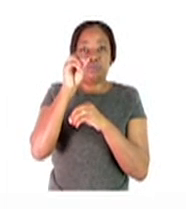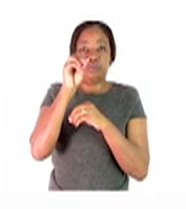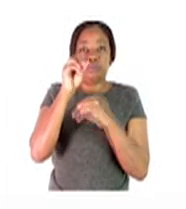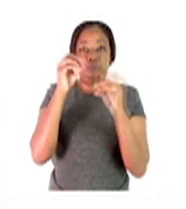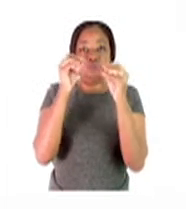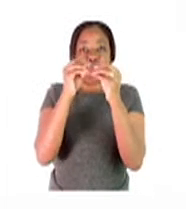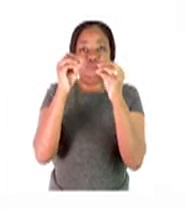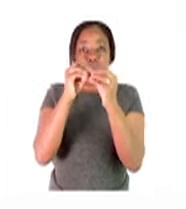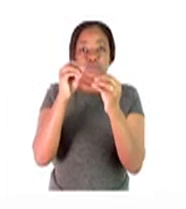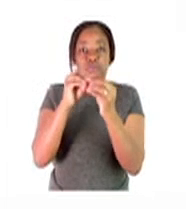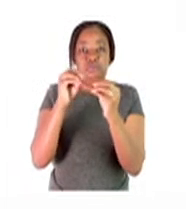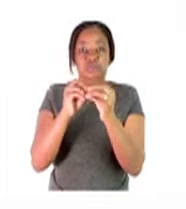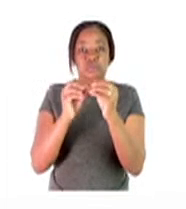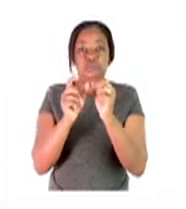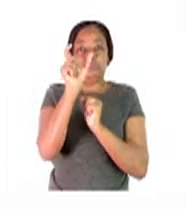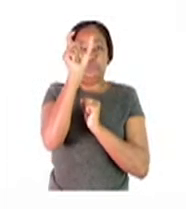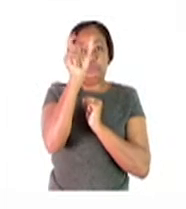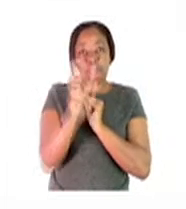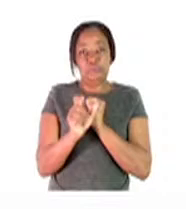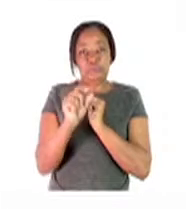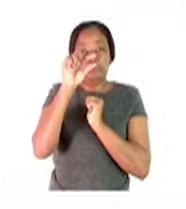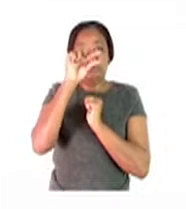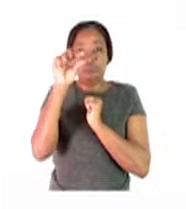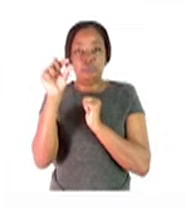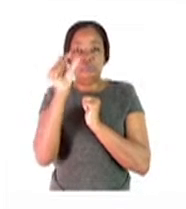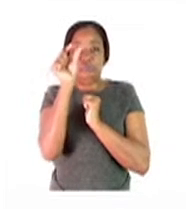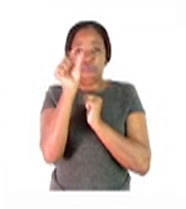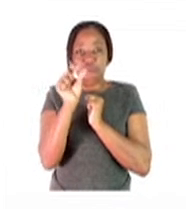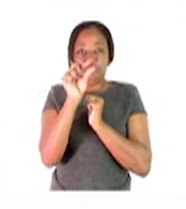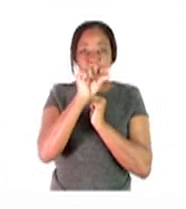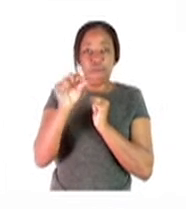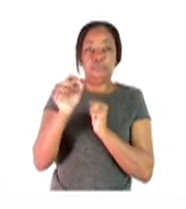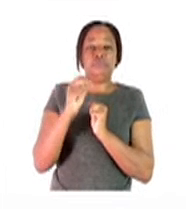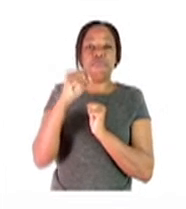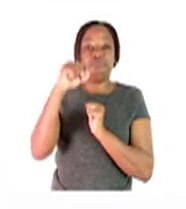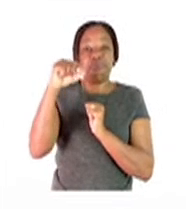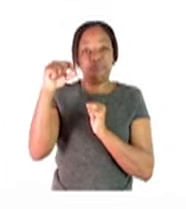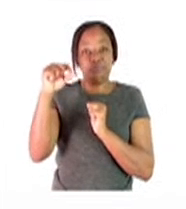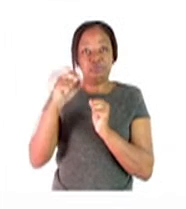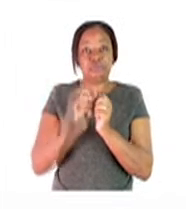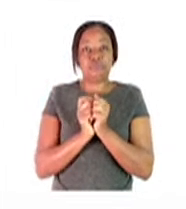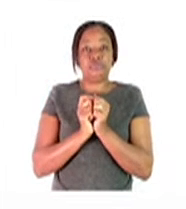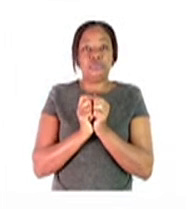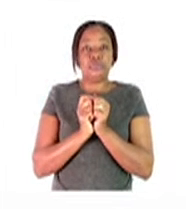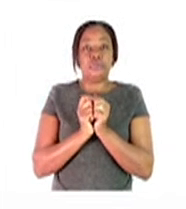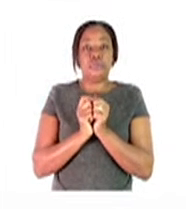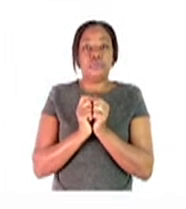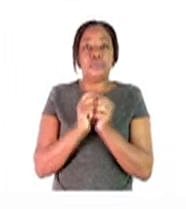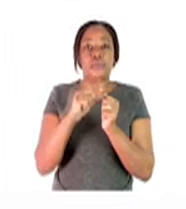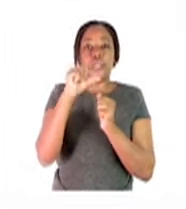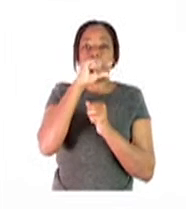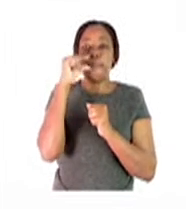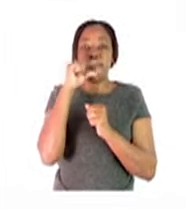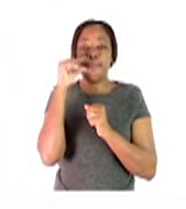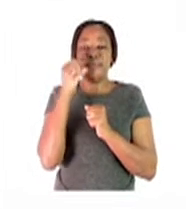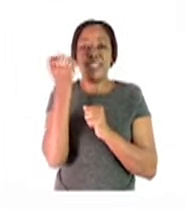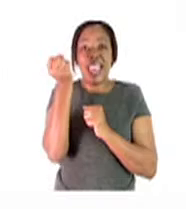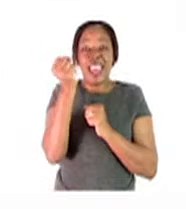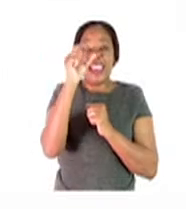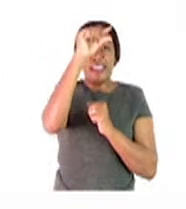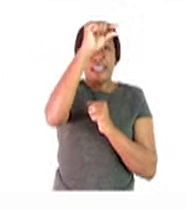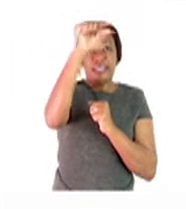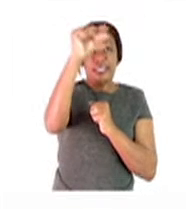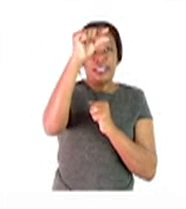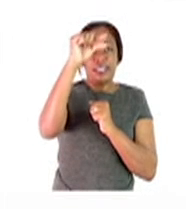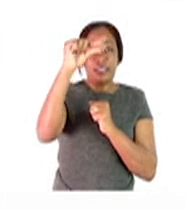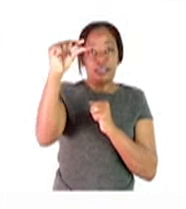together. Now, the names of the communicating tools are up there in the block. There's a table